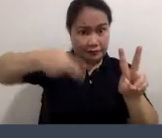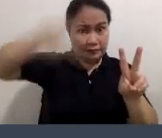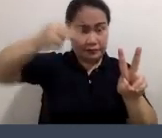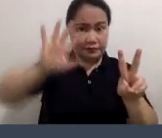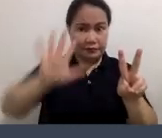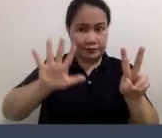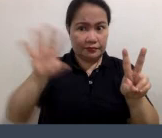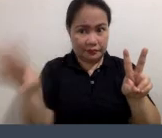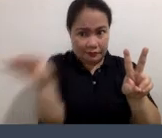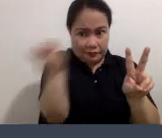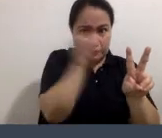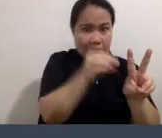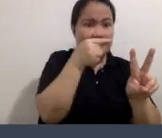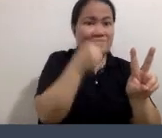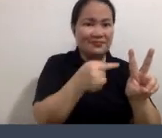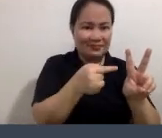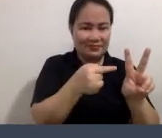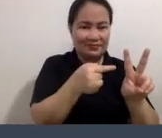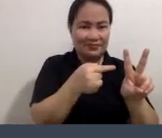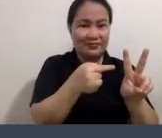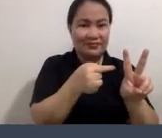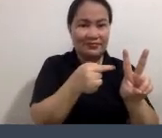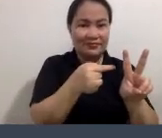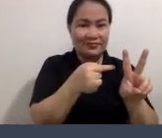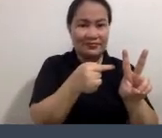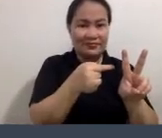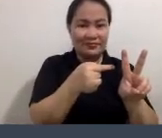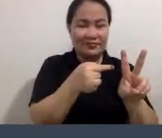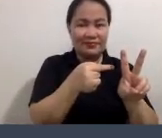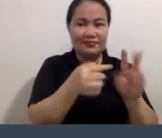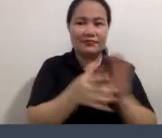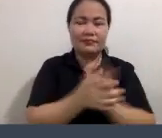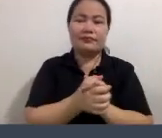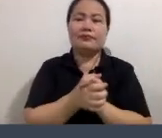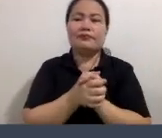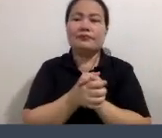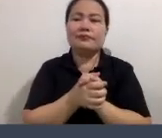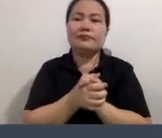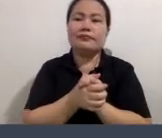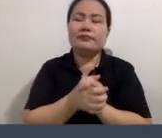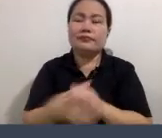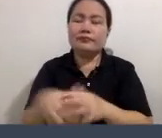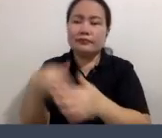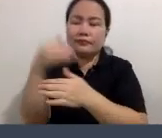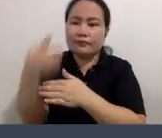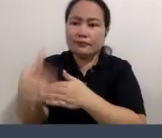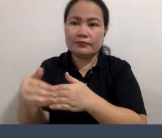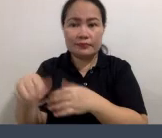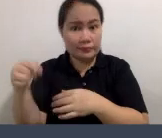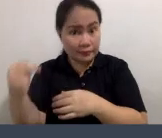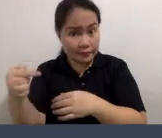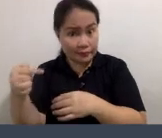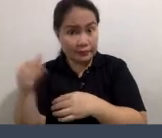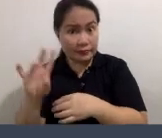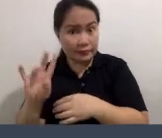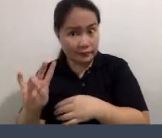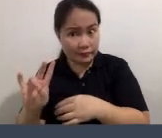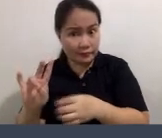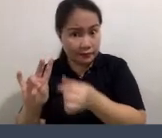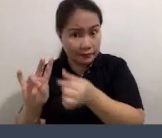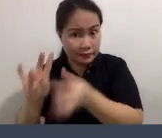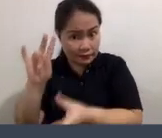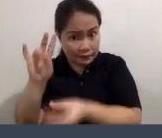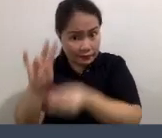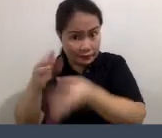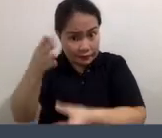keep the sign of bigger. So, mas mataas ito. So, kopyahin natin yung sign niya, negative 2. Next, negative 7